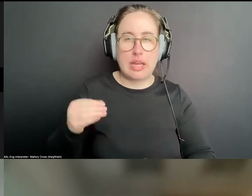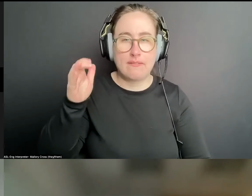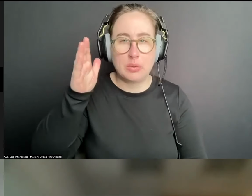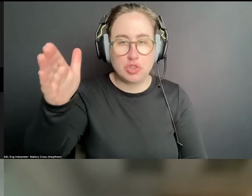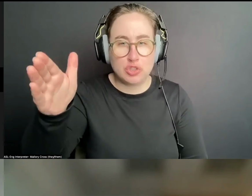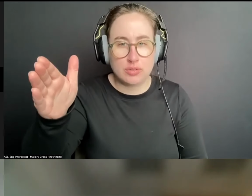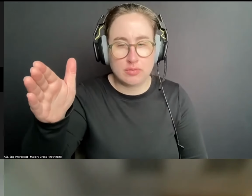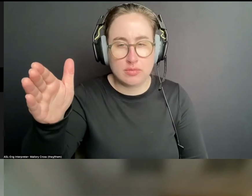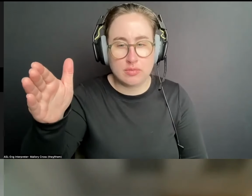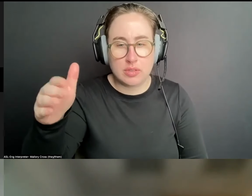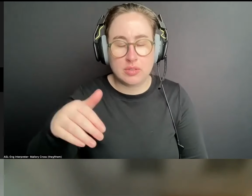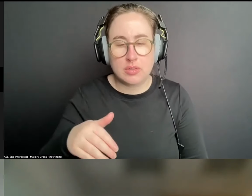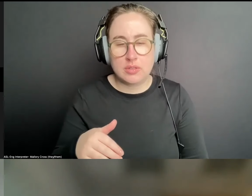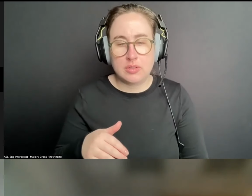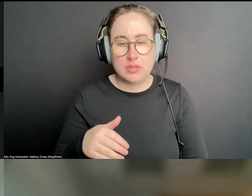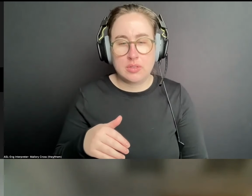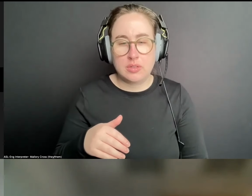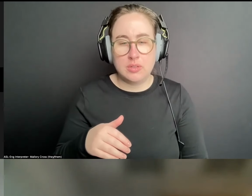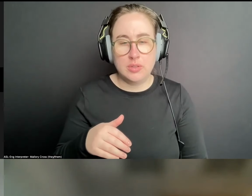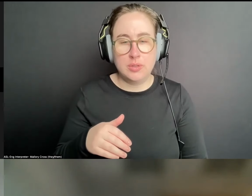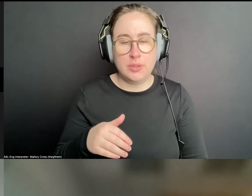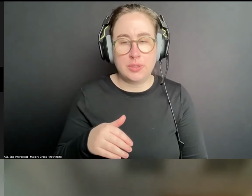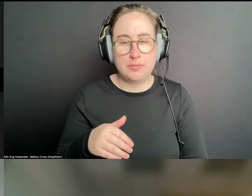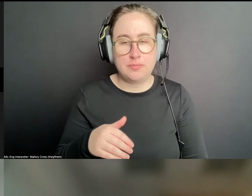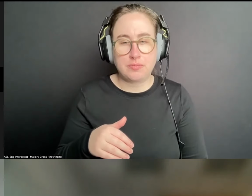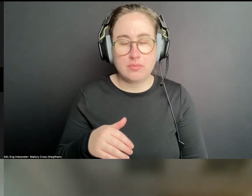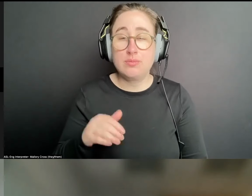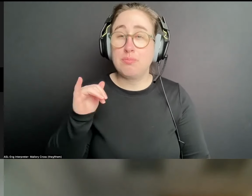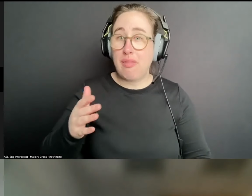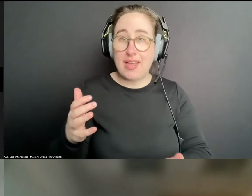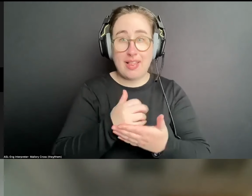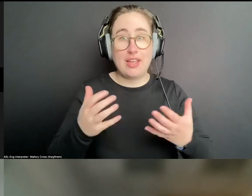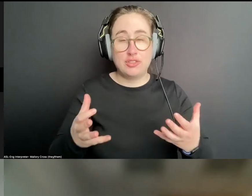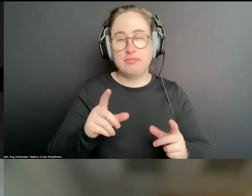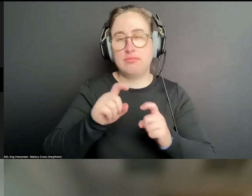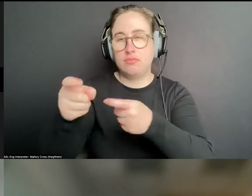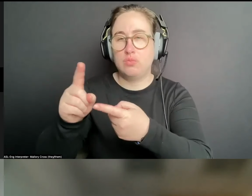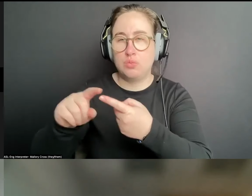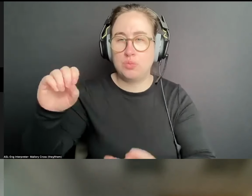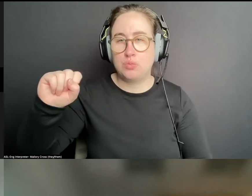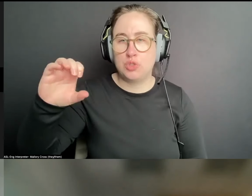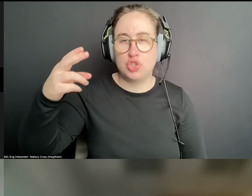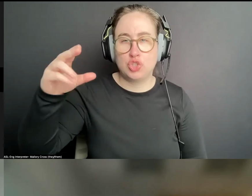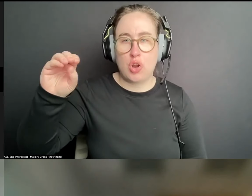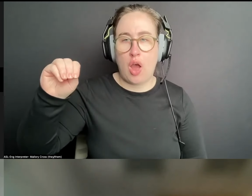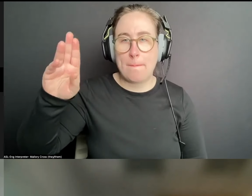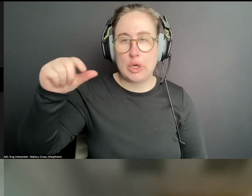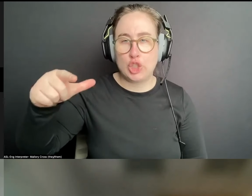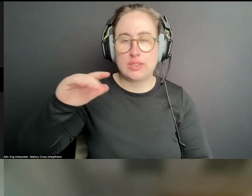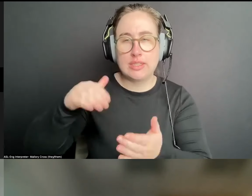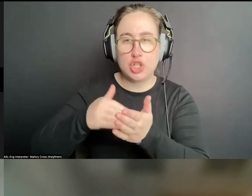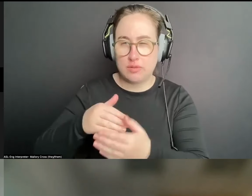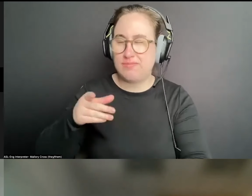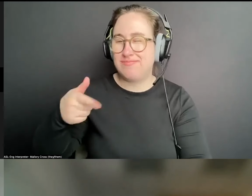ahead. And so I donated this collection to the Schomburg Center, where I also worked for